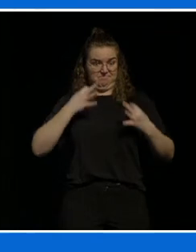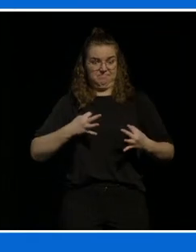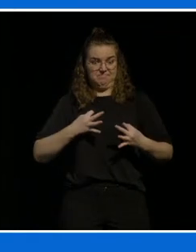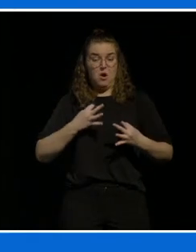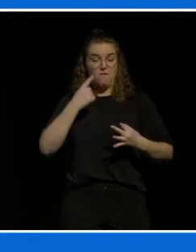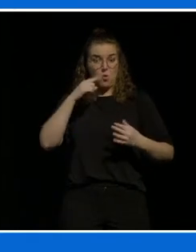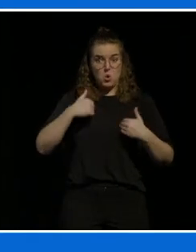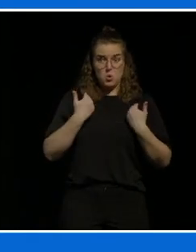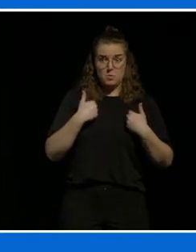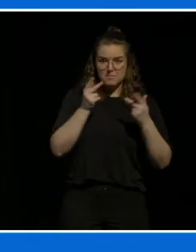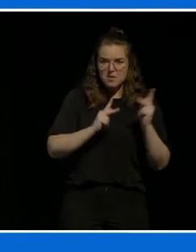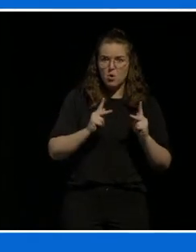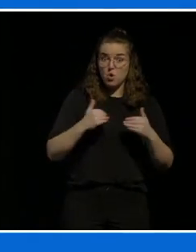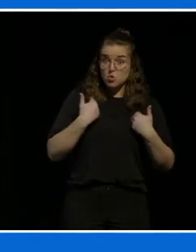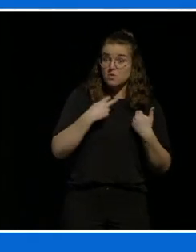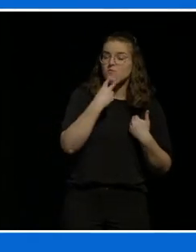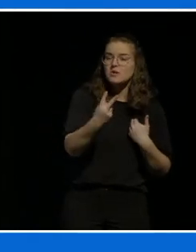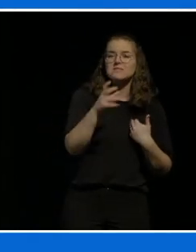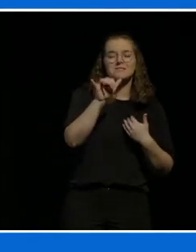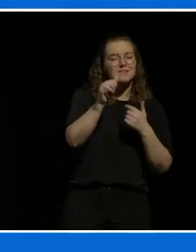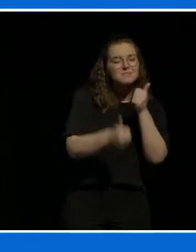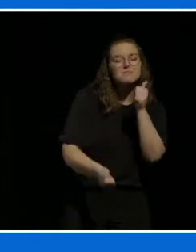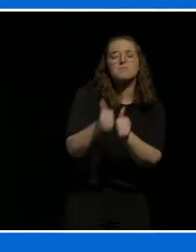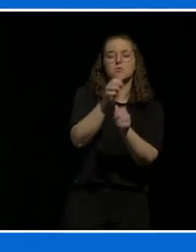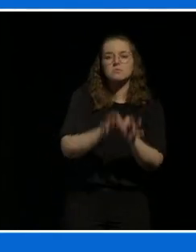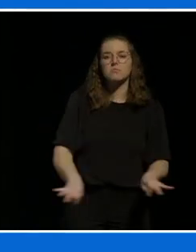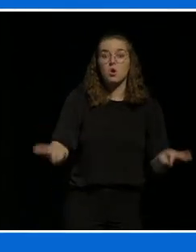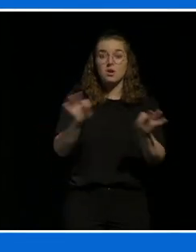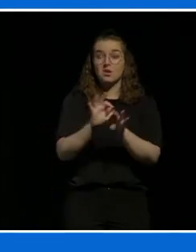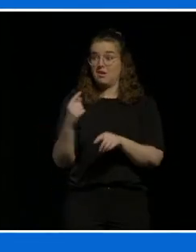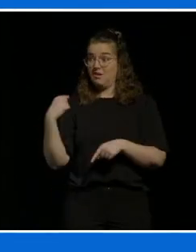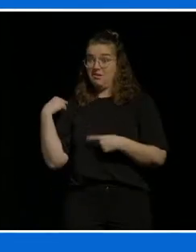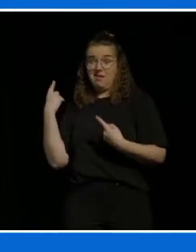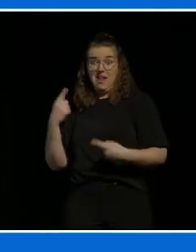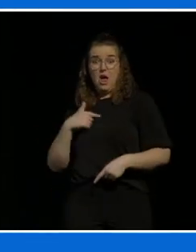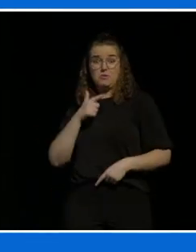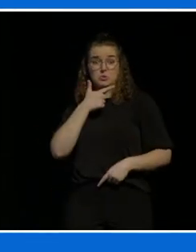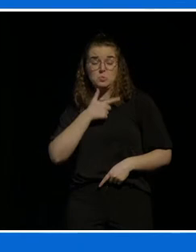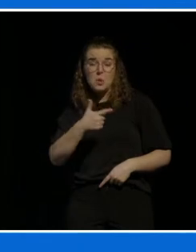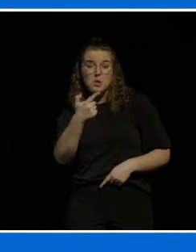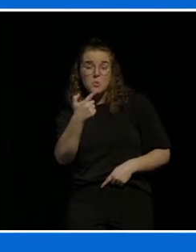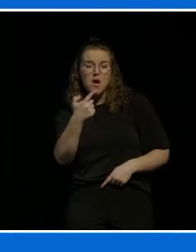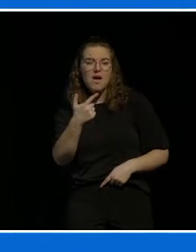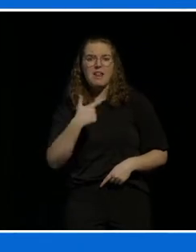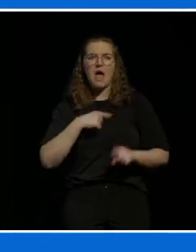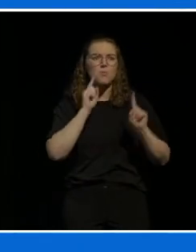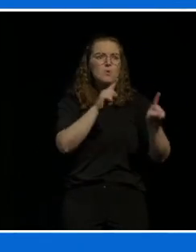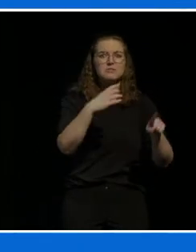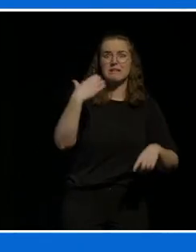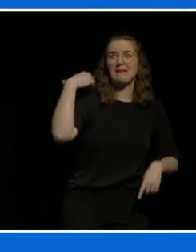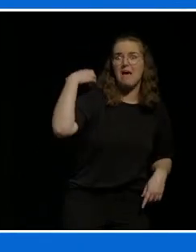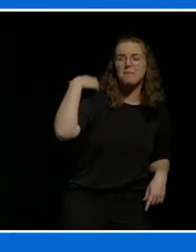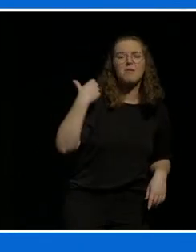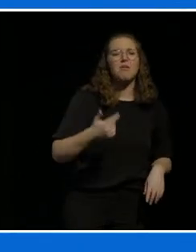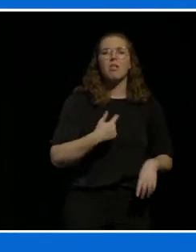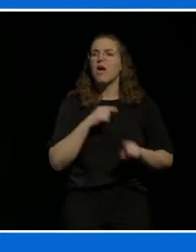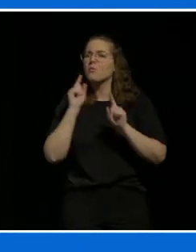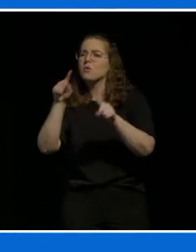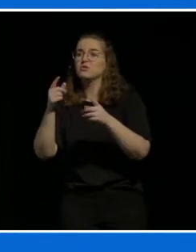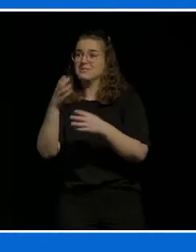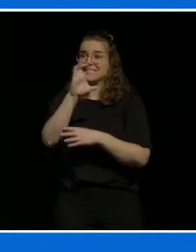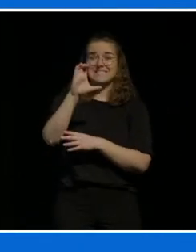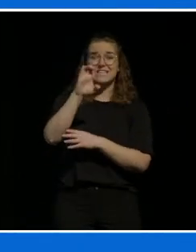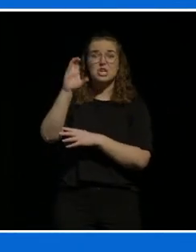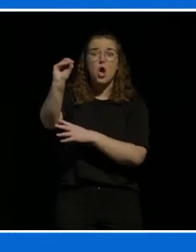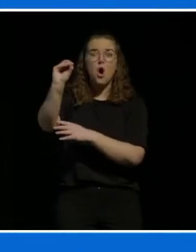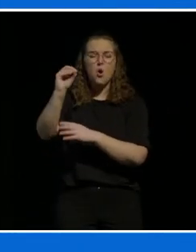was 21 years old, I listened at the Capitol. I listened with CEOs of tech companies, and I